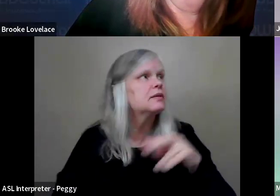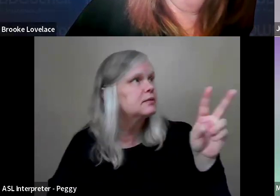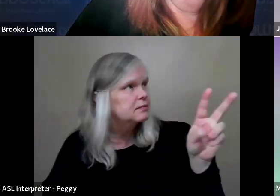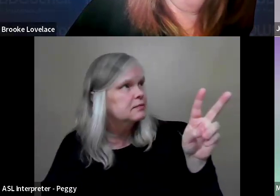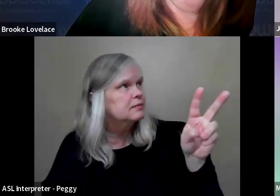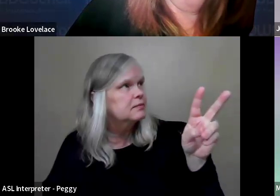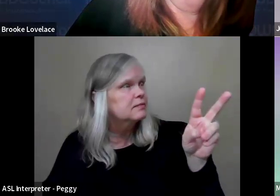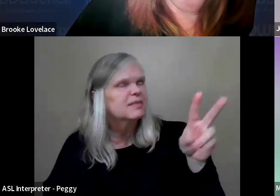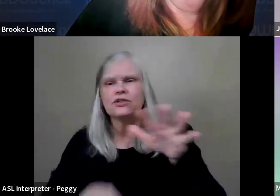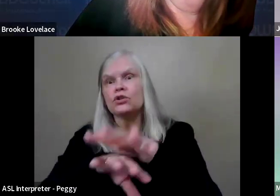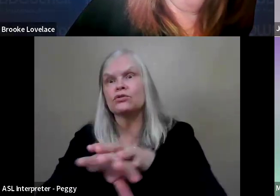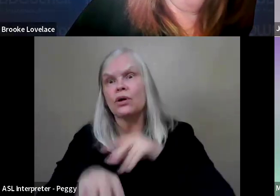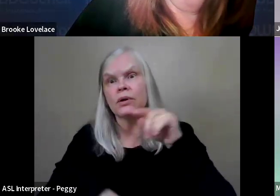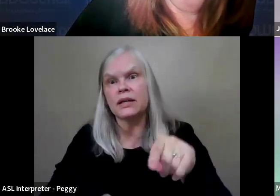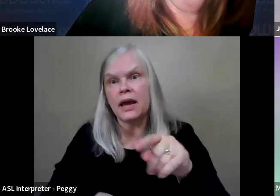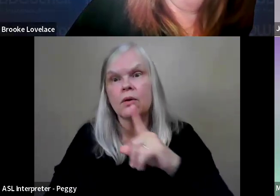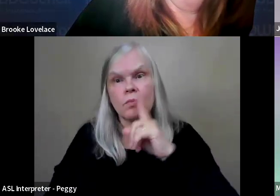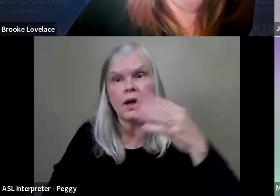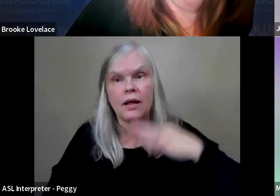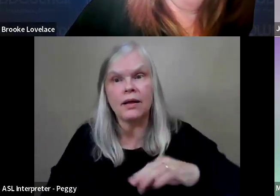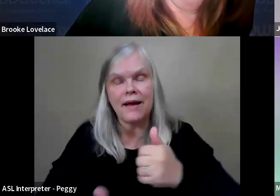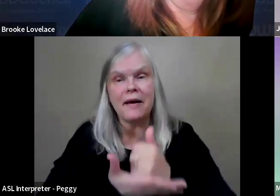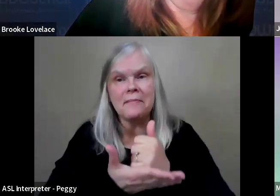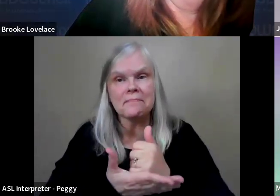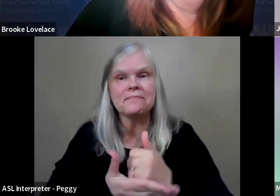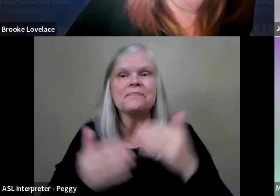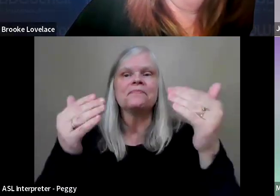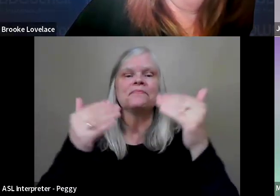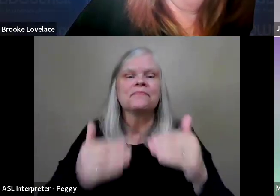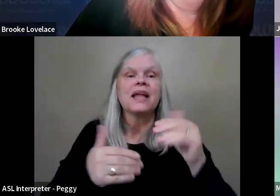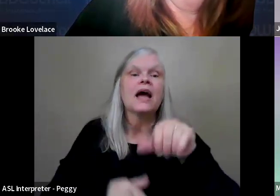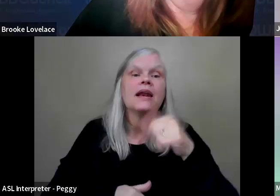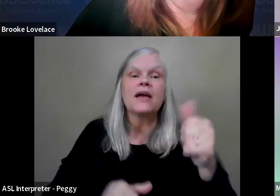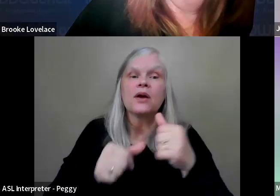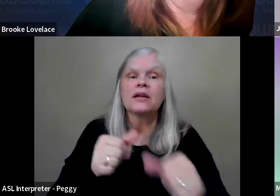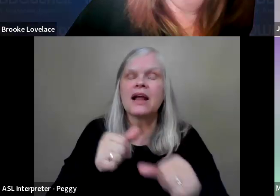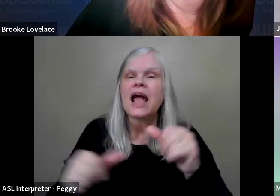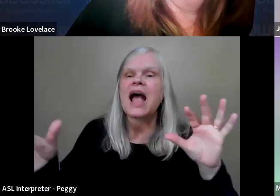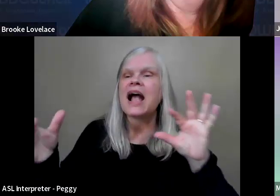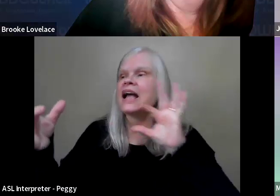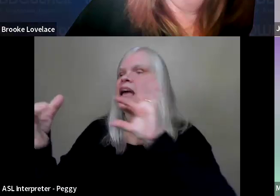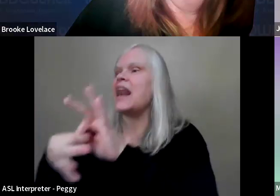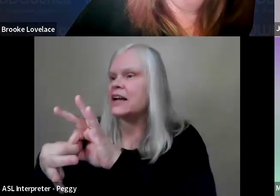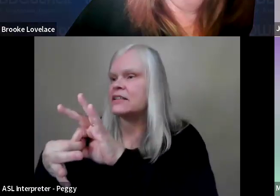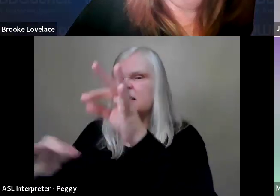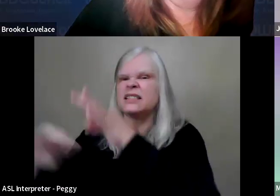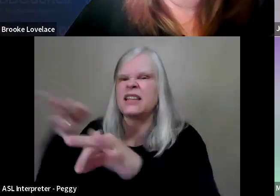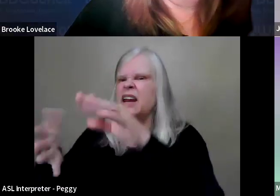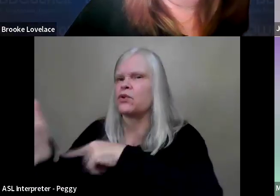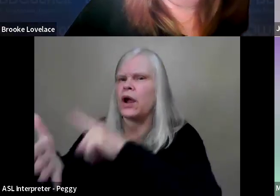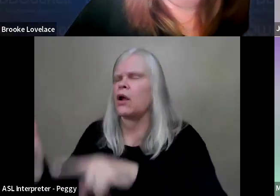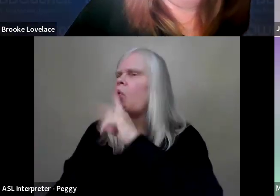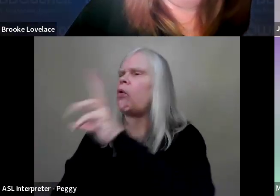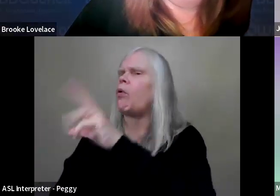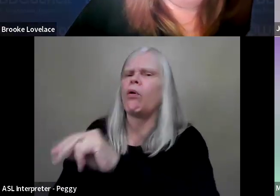Yeah, so slowing down is very helpful. The next puzzle piece is to connect instead of correct. This is super,